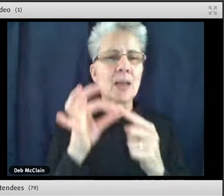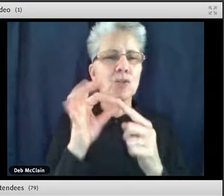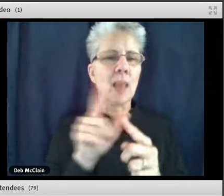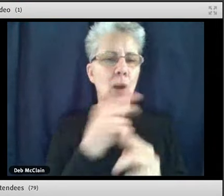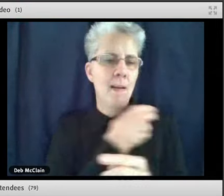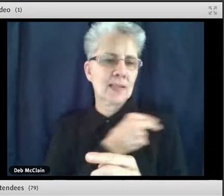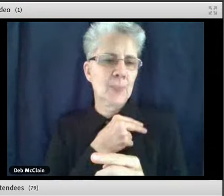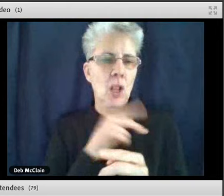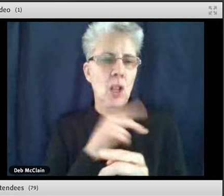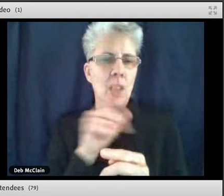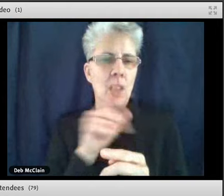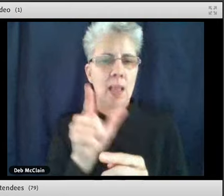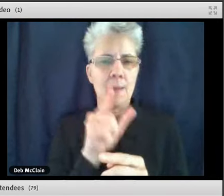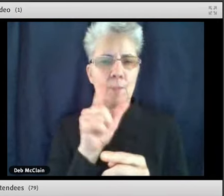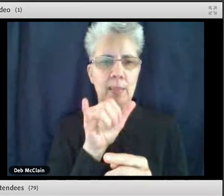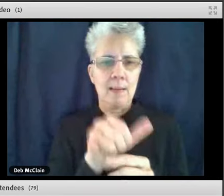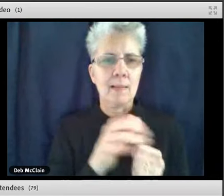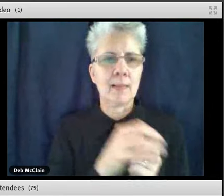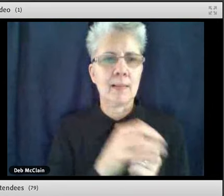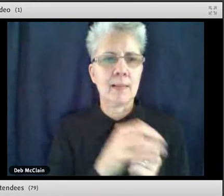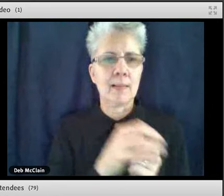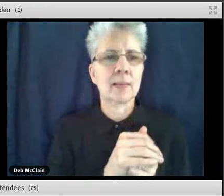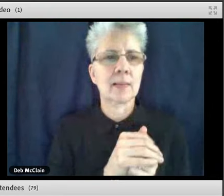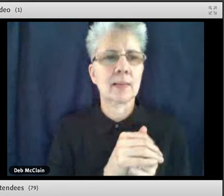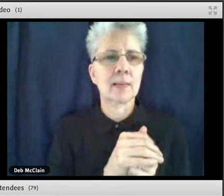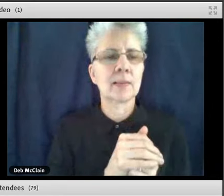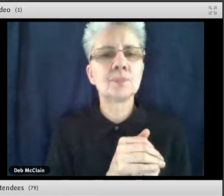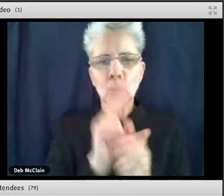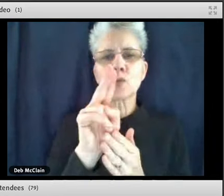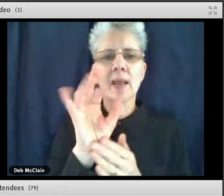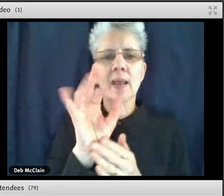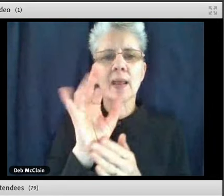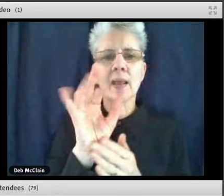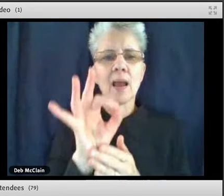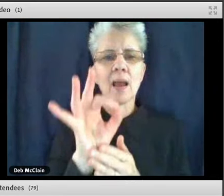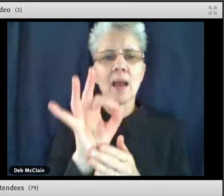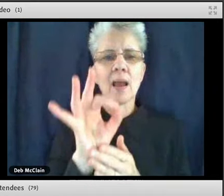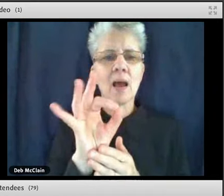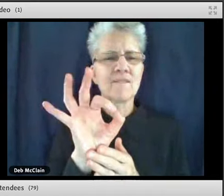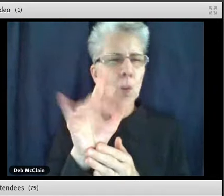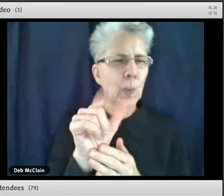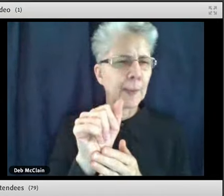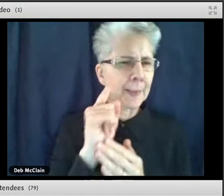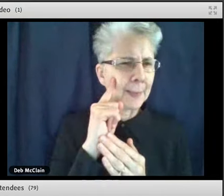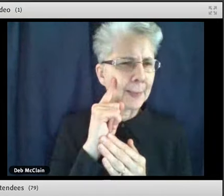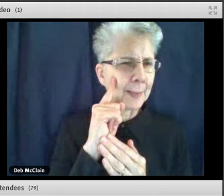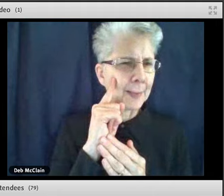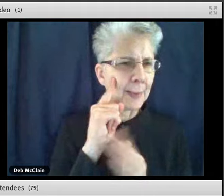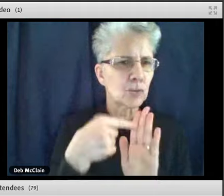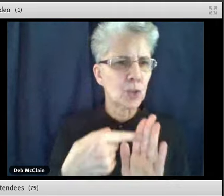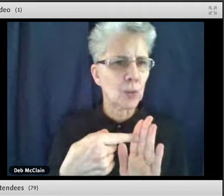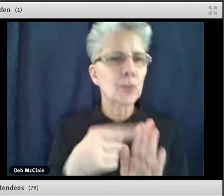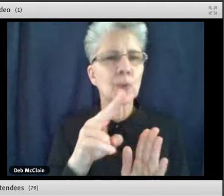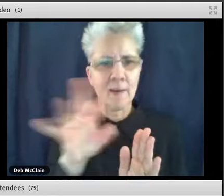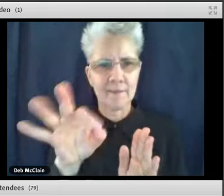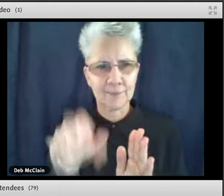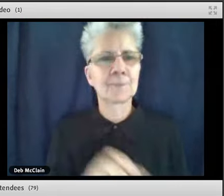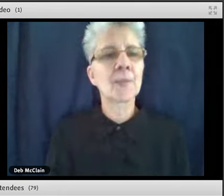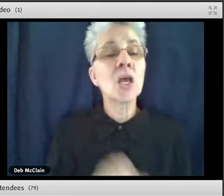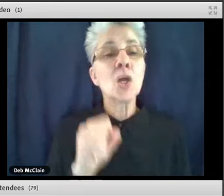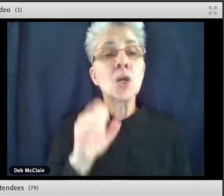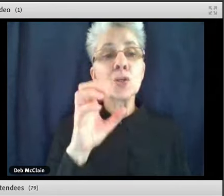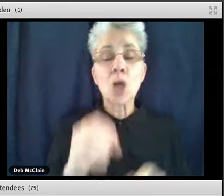you, you've come to the Swiftland training, which is fantastic, but I also want to show you, and if somebody could paste in the